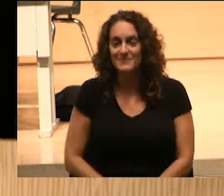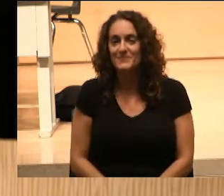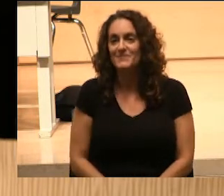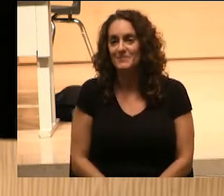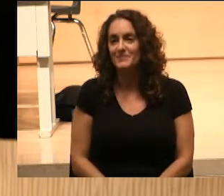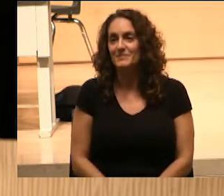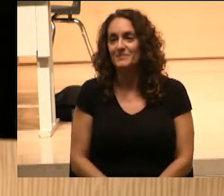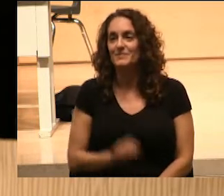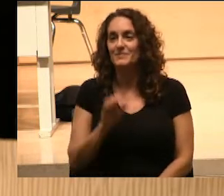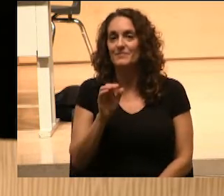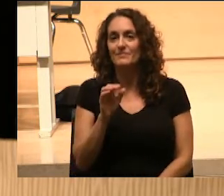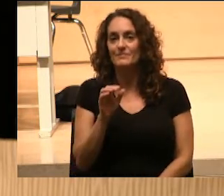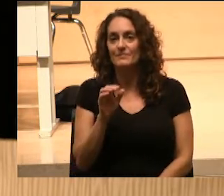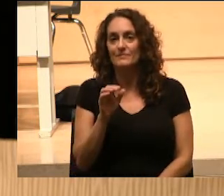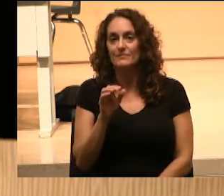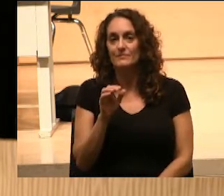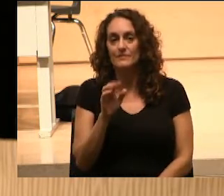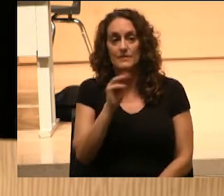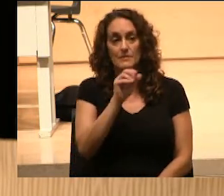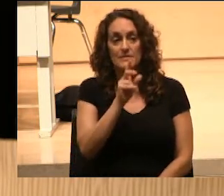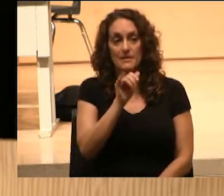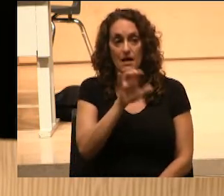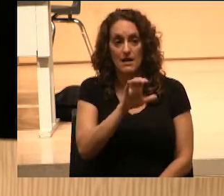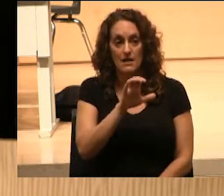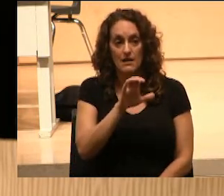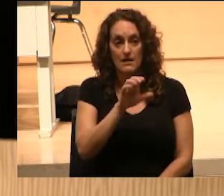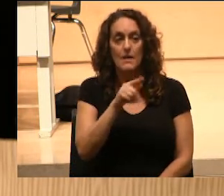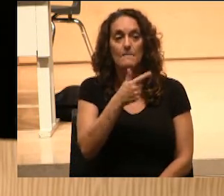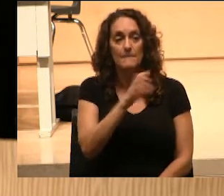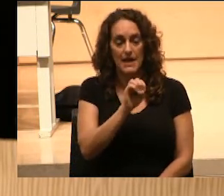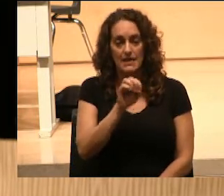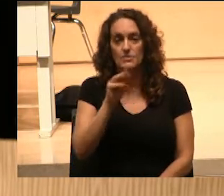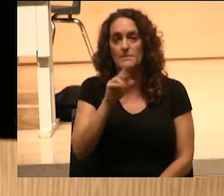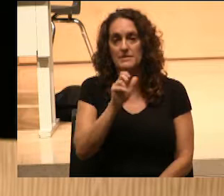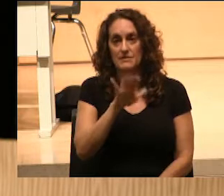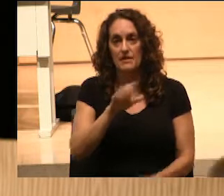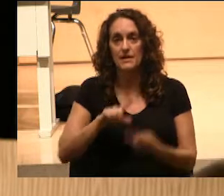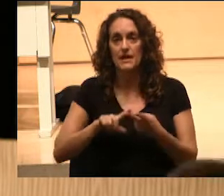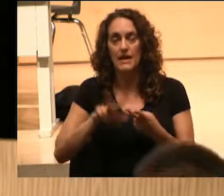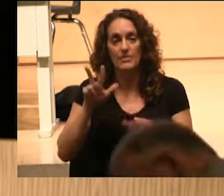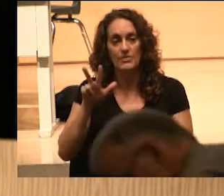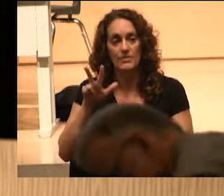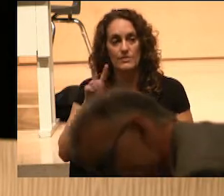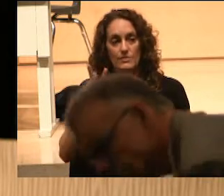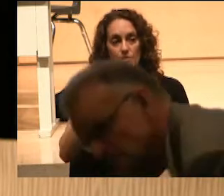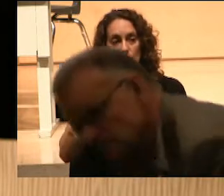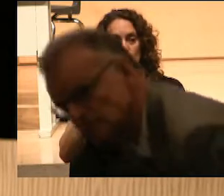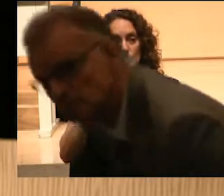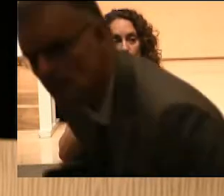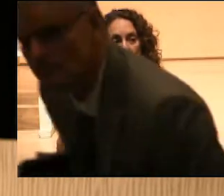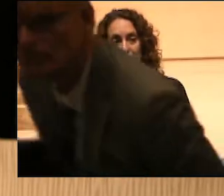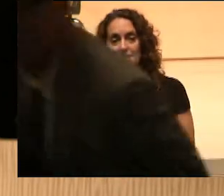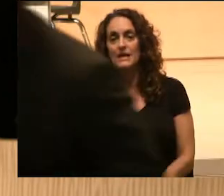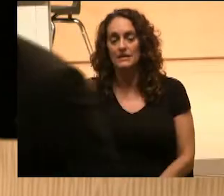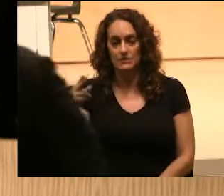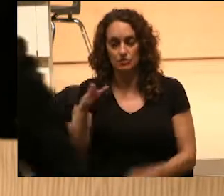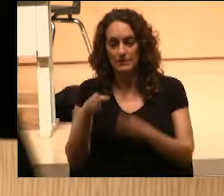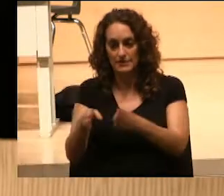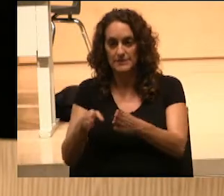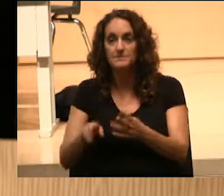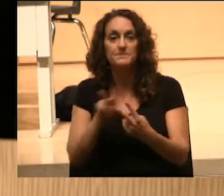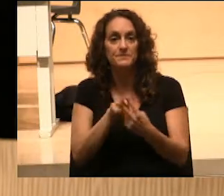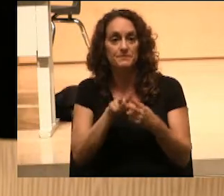there's going to be one at Page and Masonic, and there's also one at 206th Street that used to be that building that had all the furniture hanging off of it.